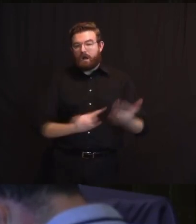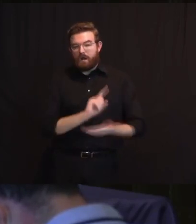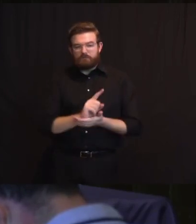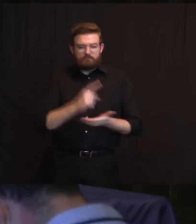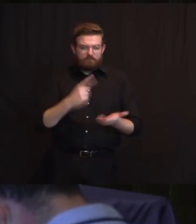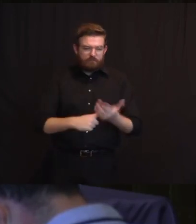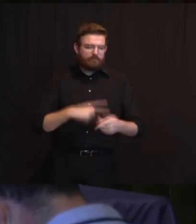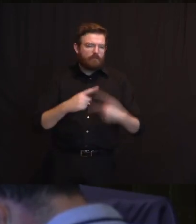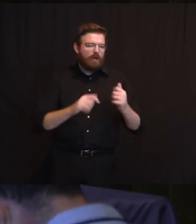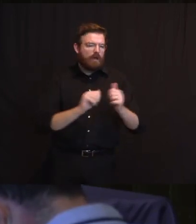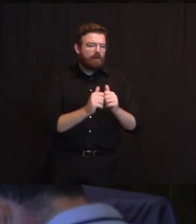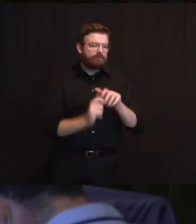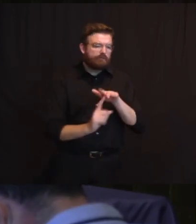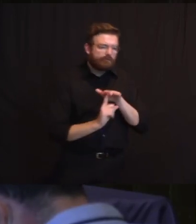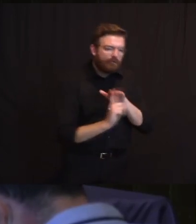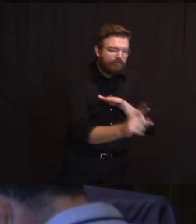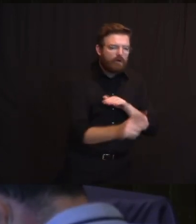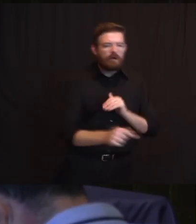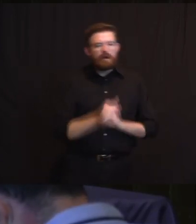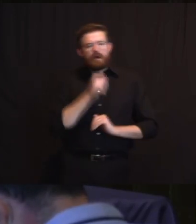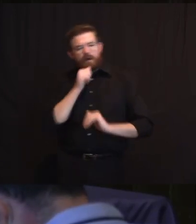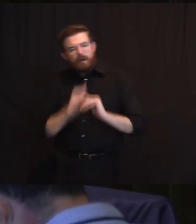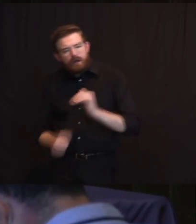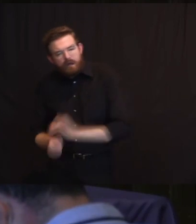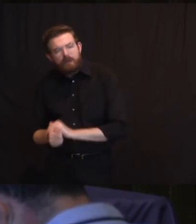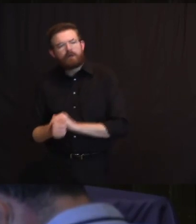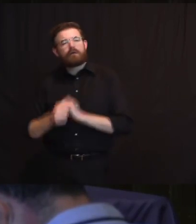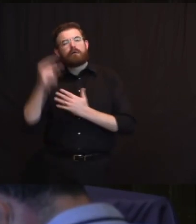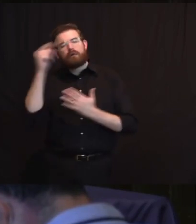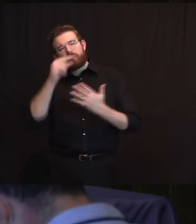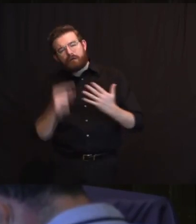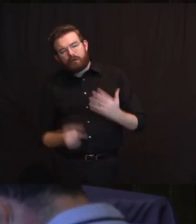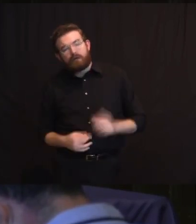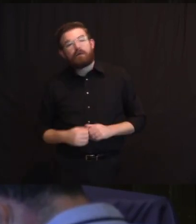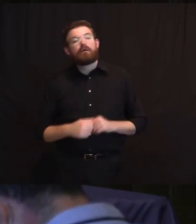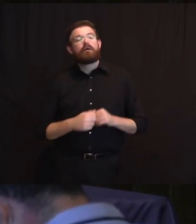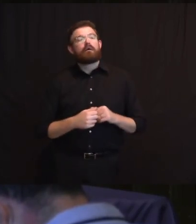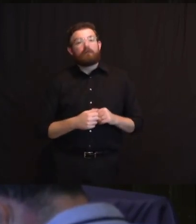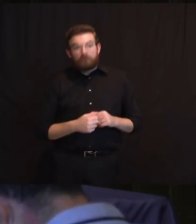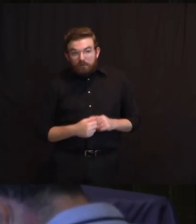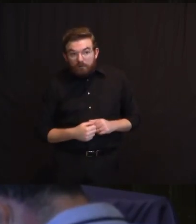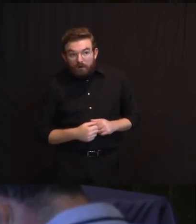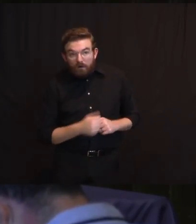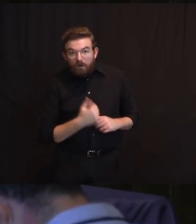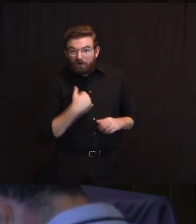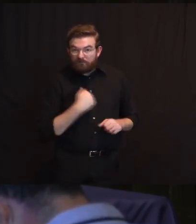sheltering. With a pandemic, that changes because we need more time. We may need more locations and more